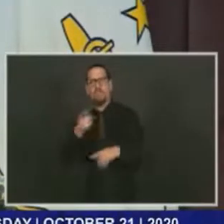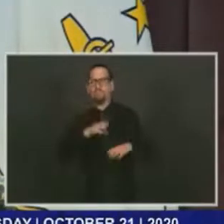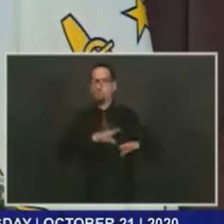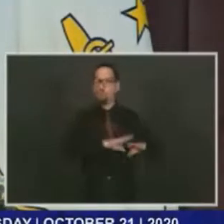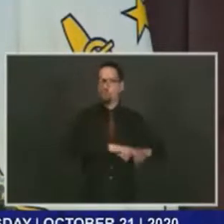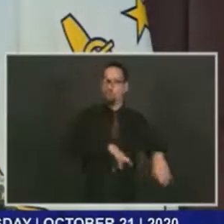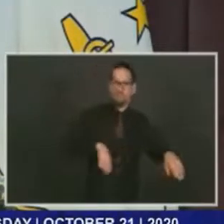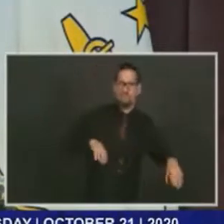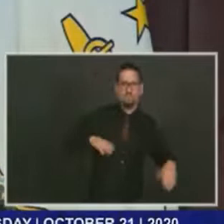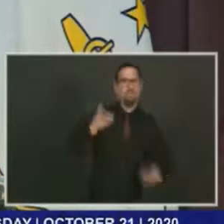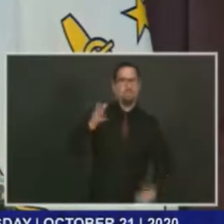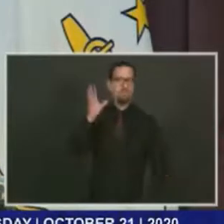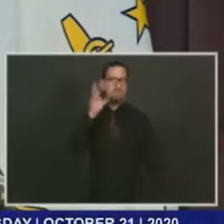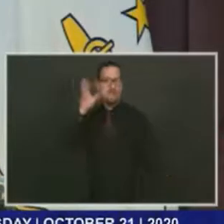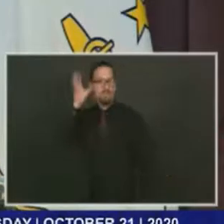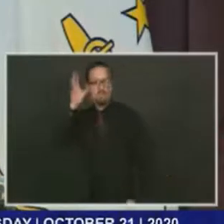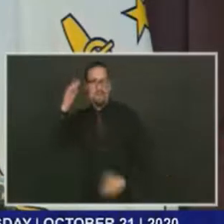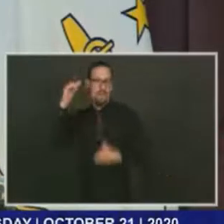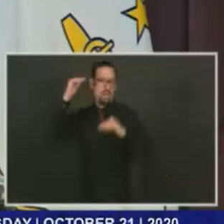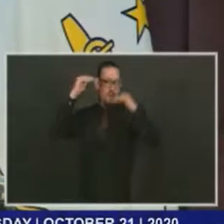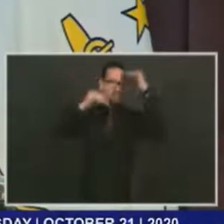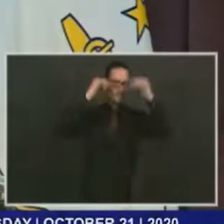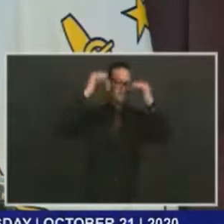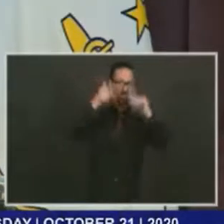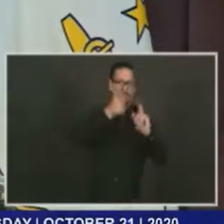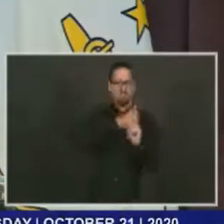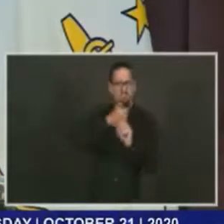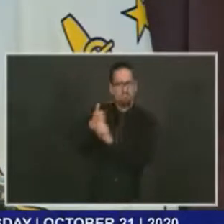a child, you can go to